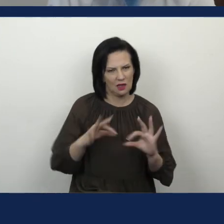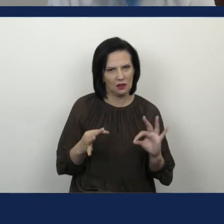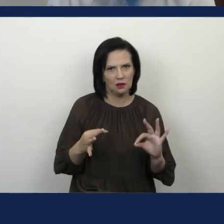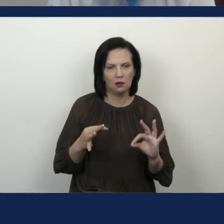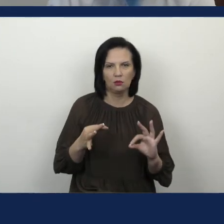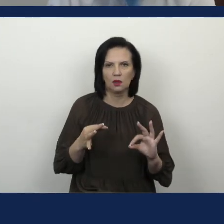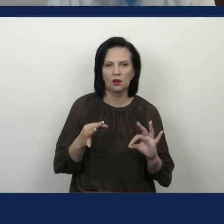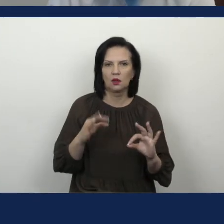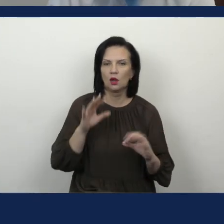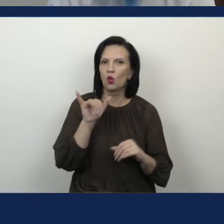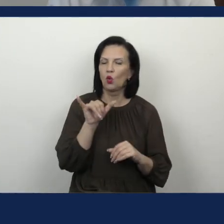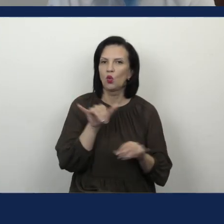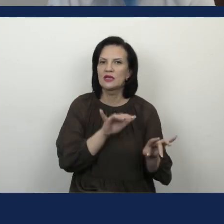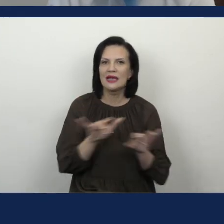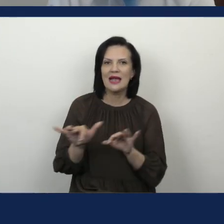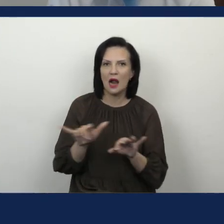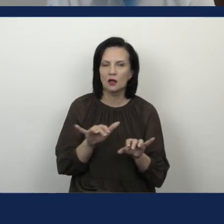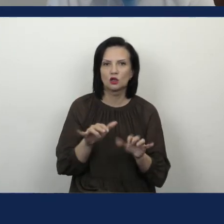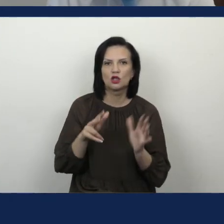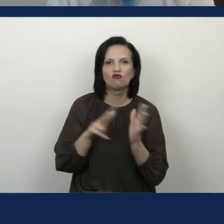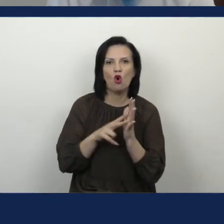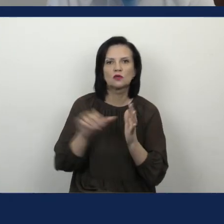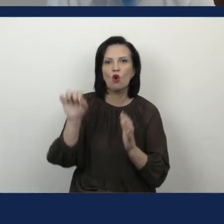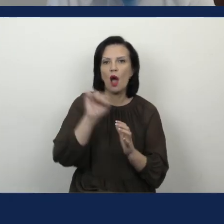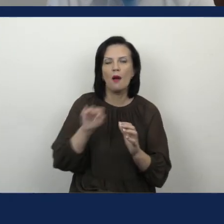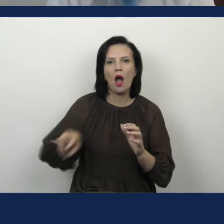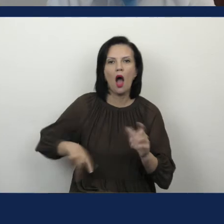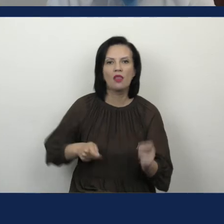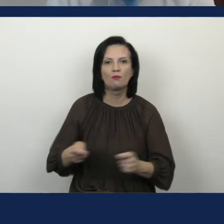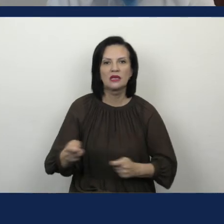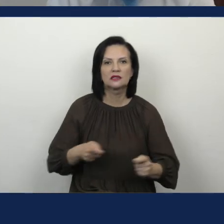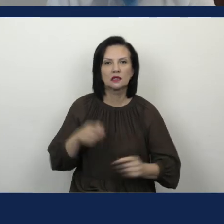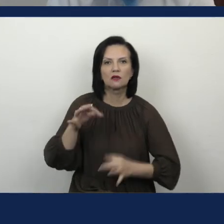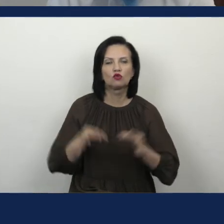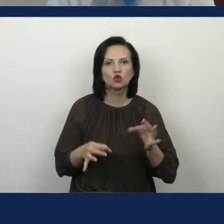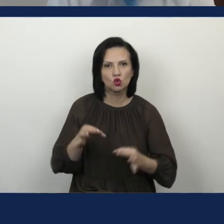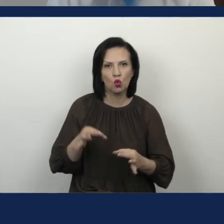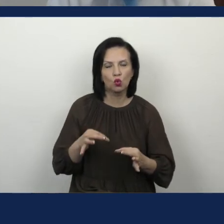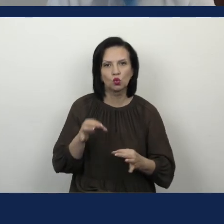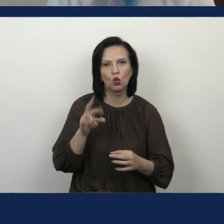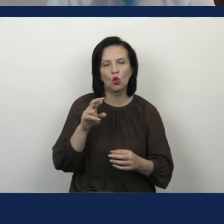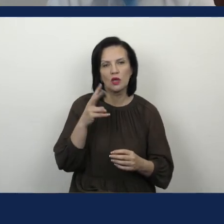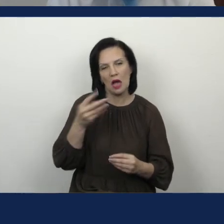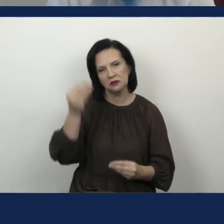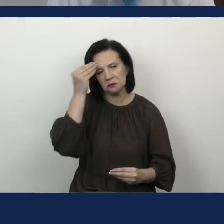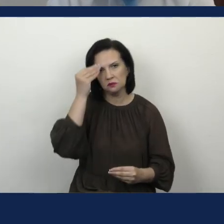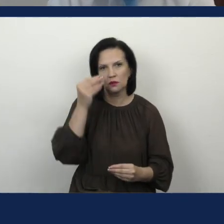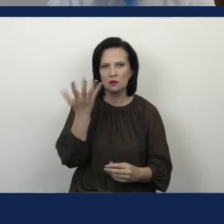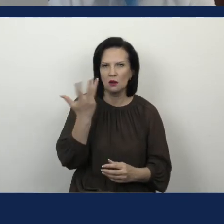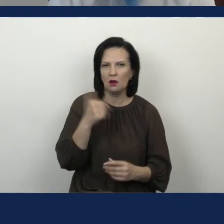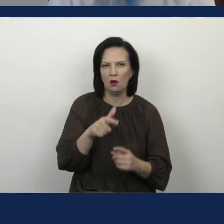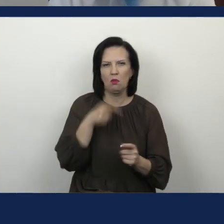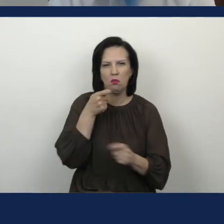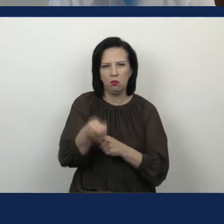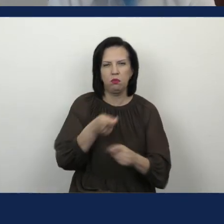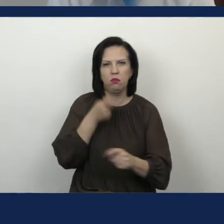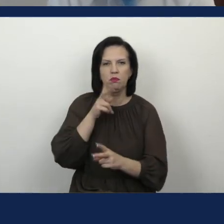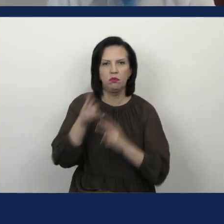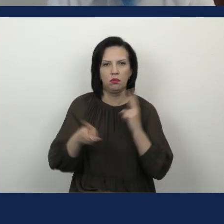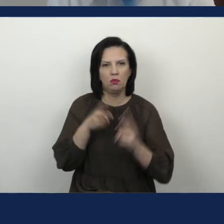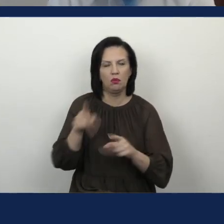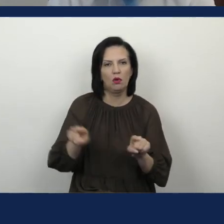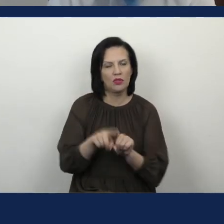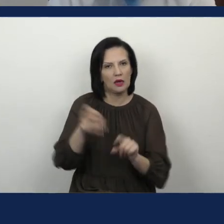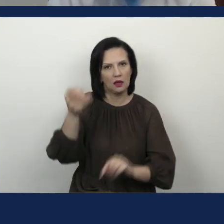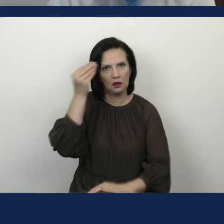were quite complicated as regards the work of the 8th Court of Appeal, Administrative Court, in view of the number